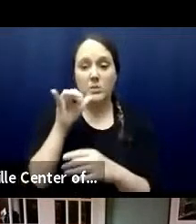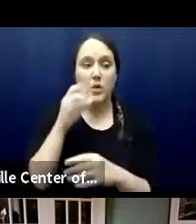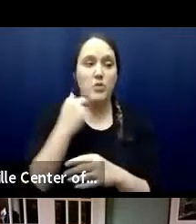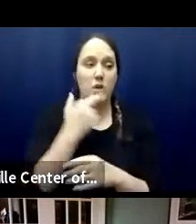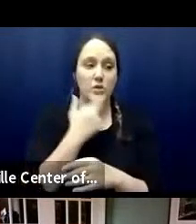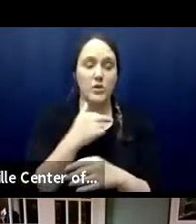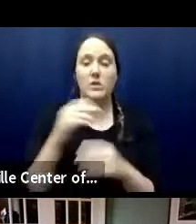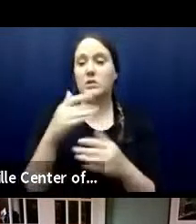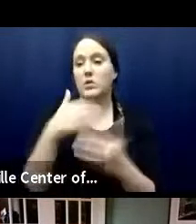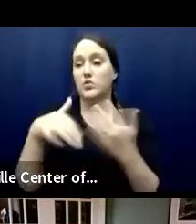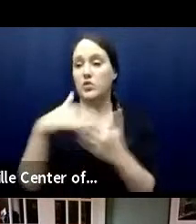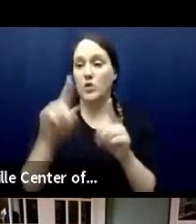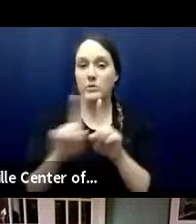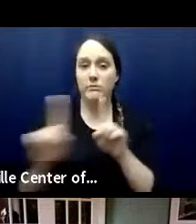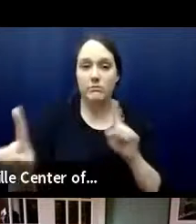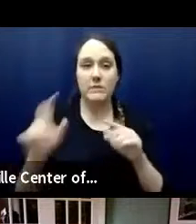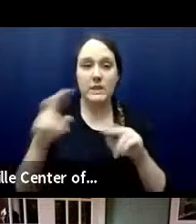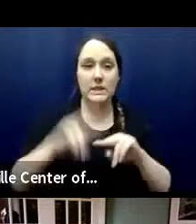distanced seating